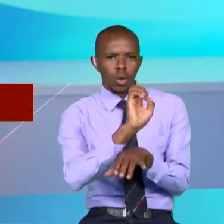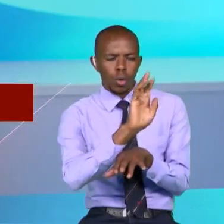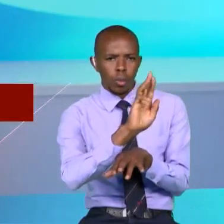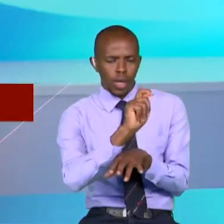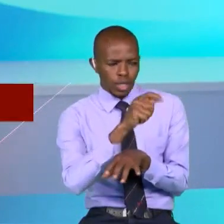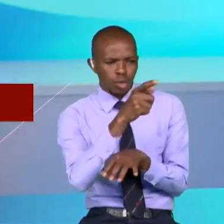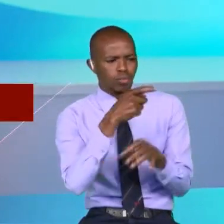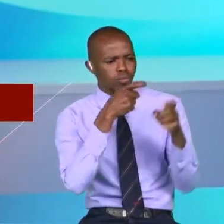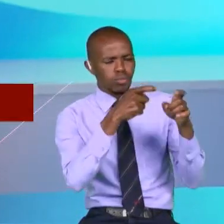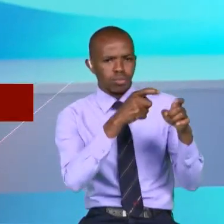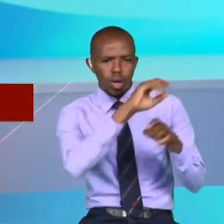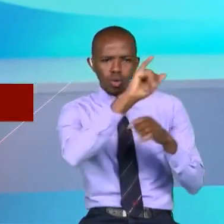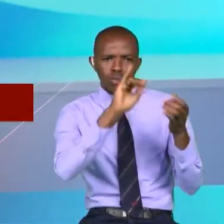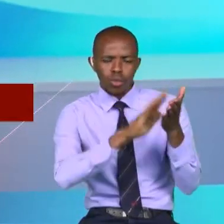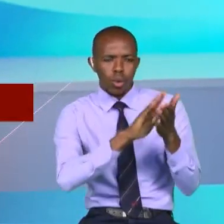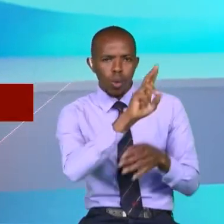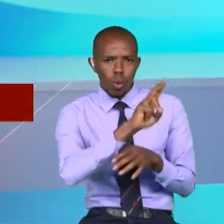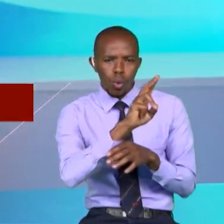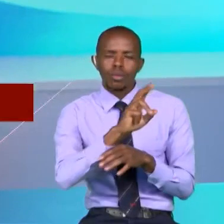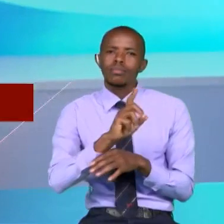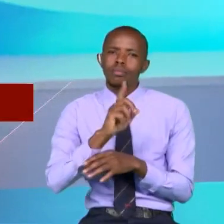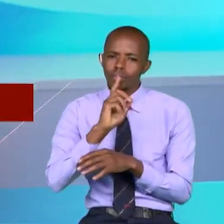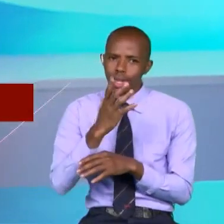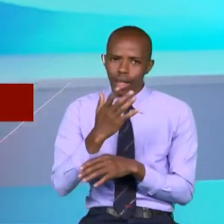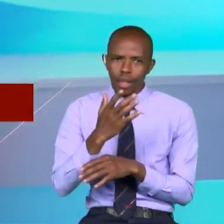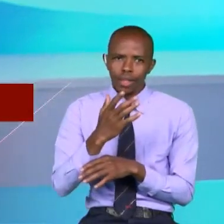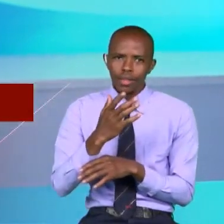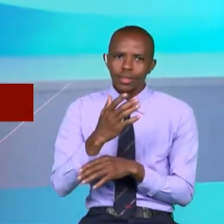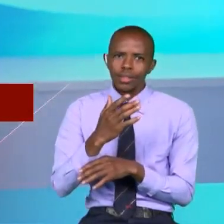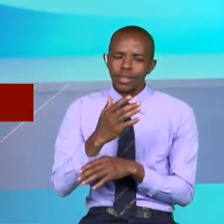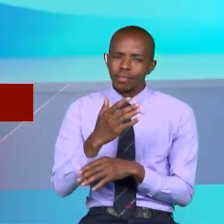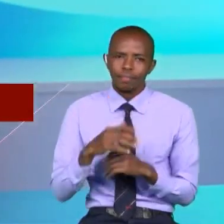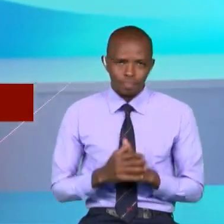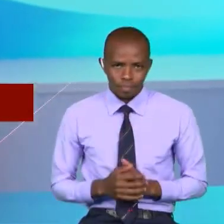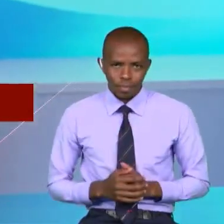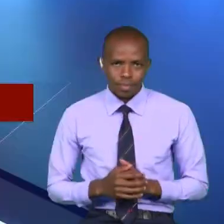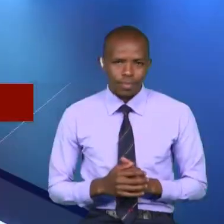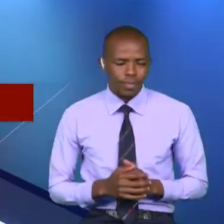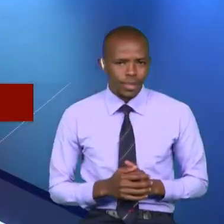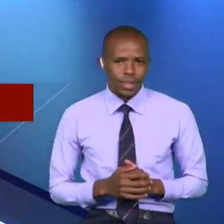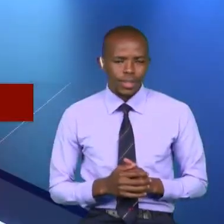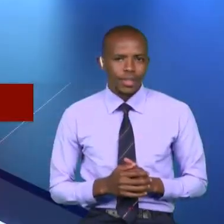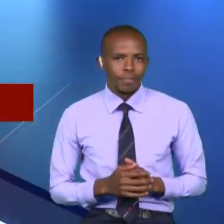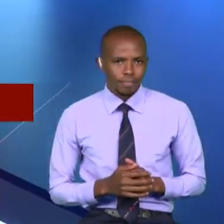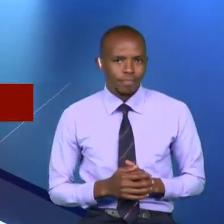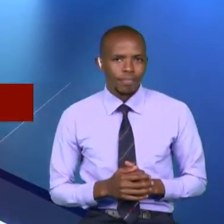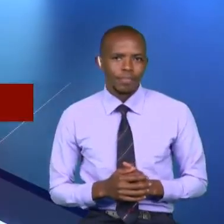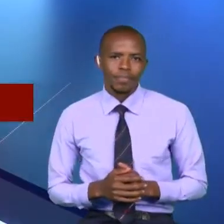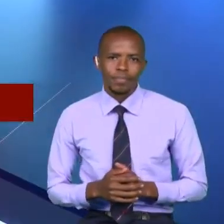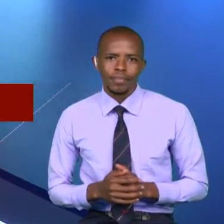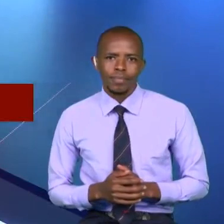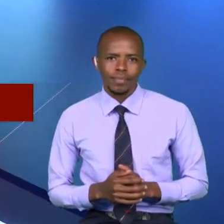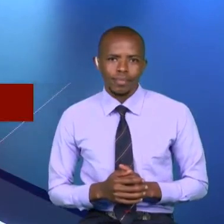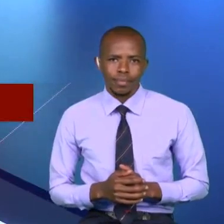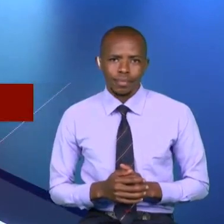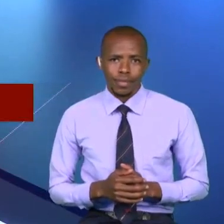of Uhuru Kenyatta to singing political hosannas to the head of state? That is a question thrown direct to you. You know,